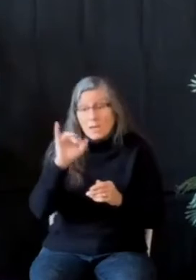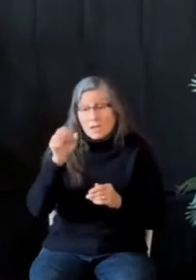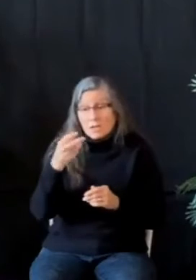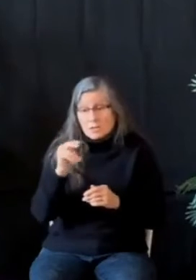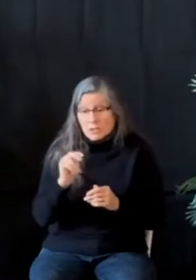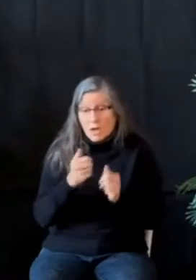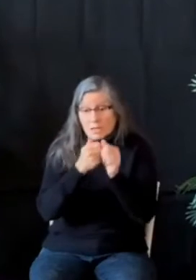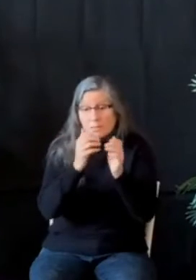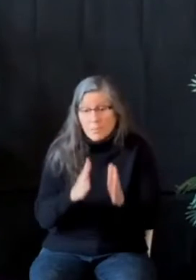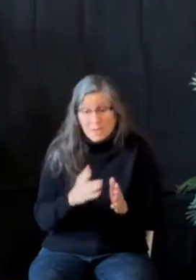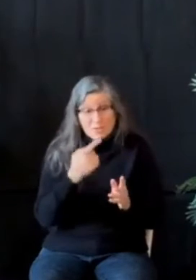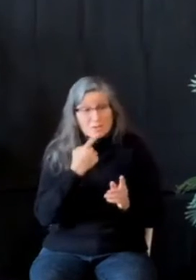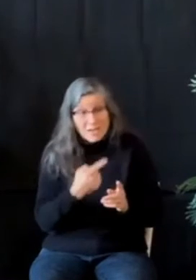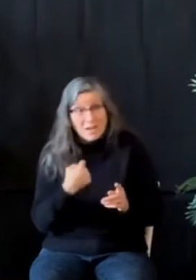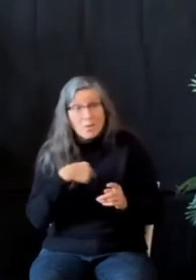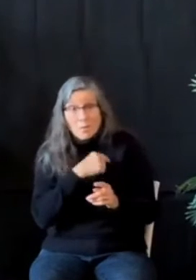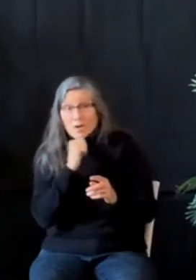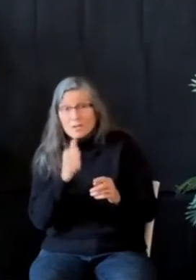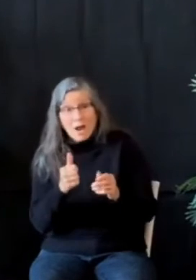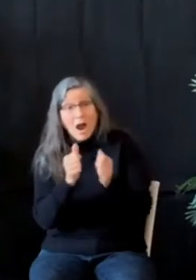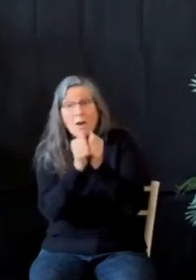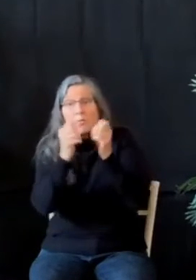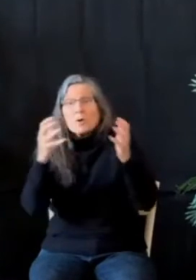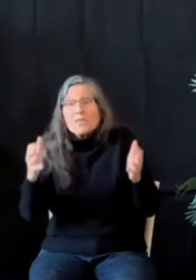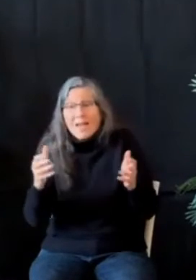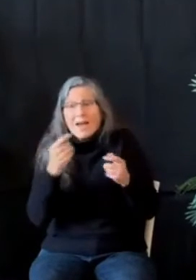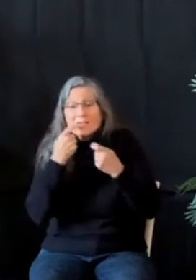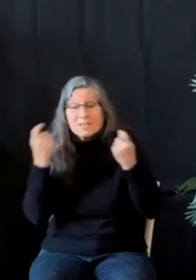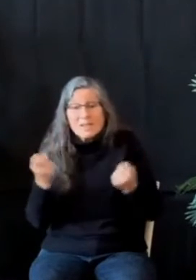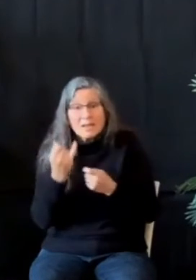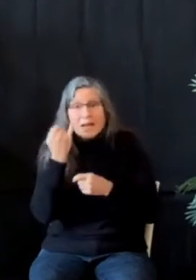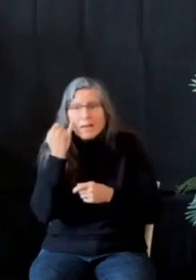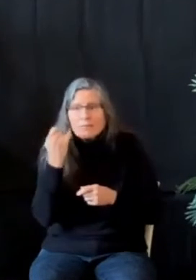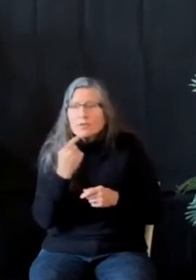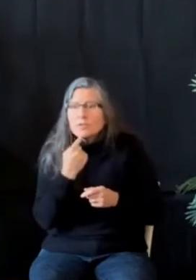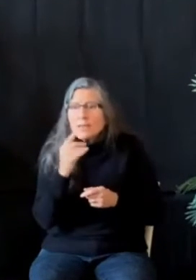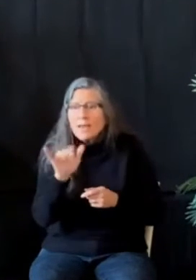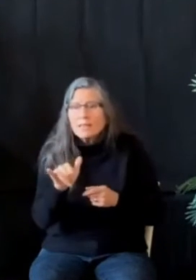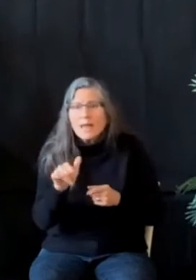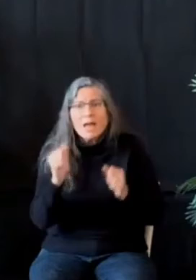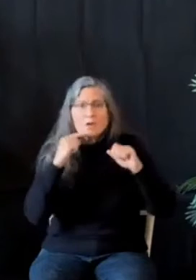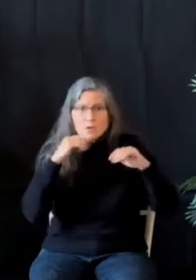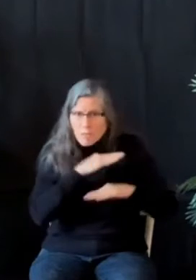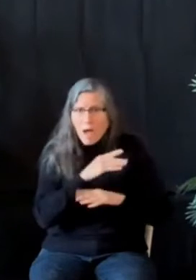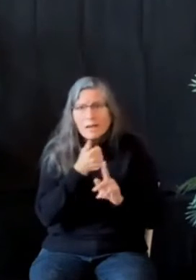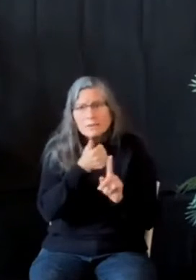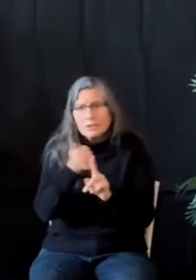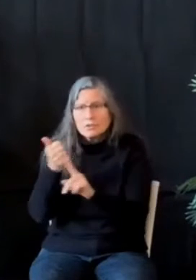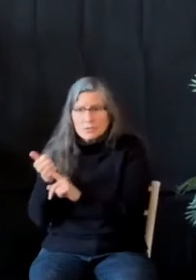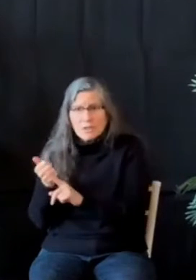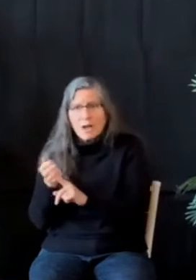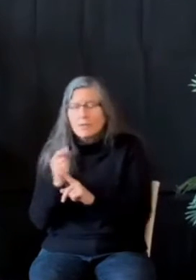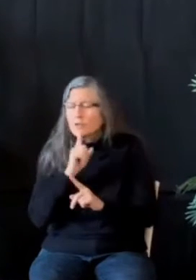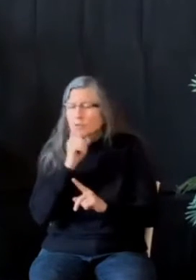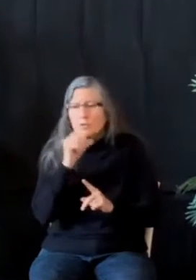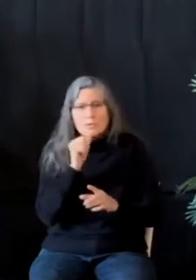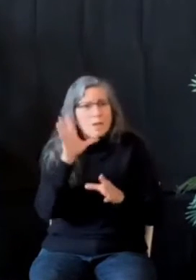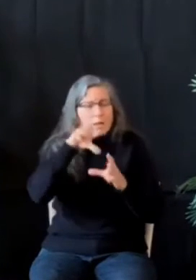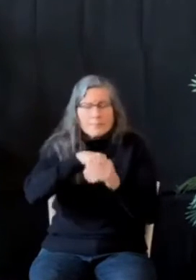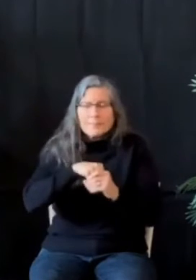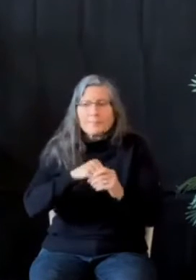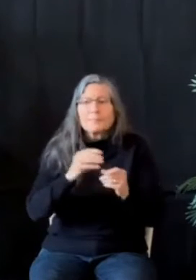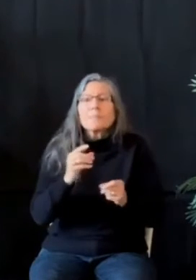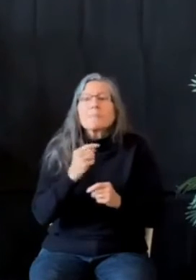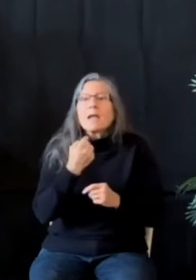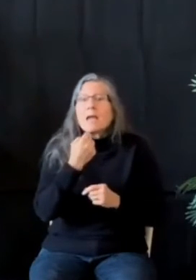are not without sin. If you say you're without sin, you're a liar and the truth is not in you. We all have sin. And he wasn't talking to unbelievers.